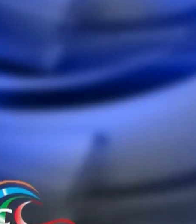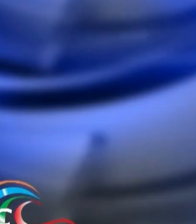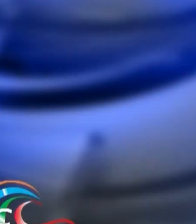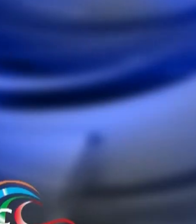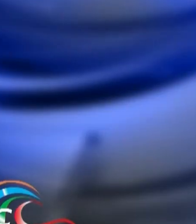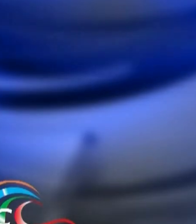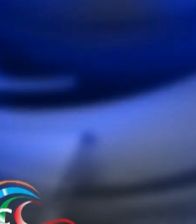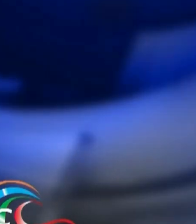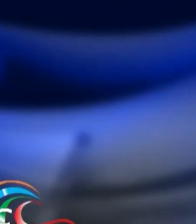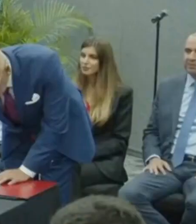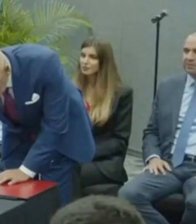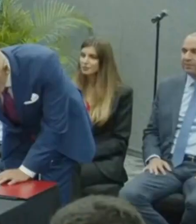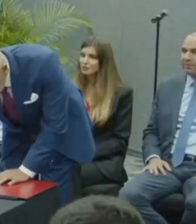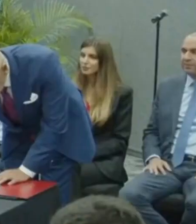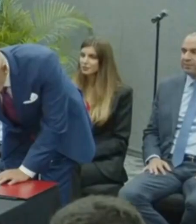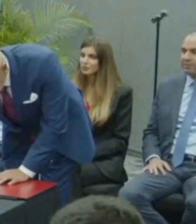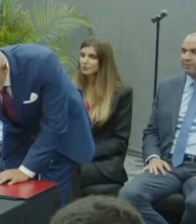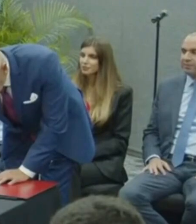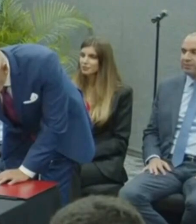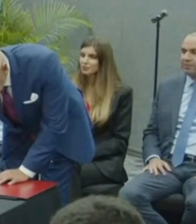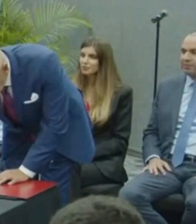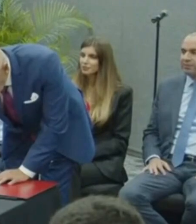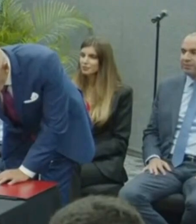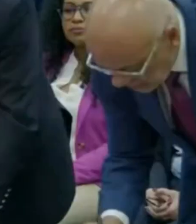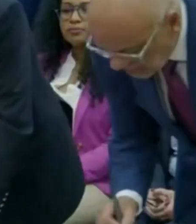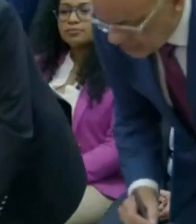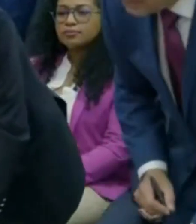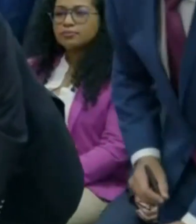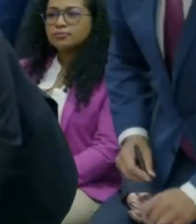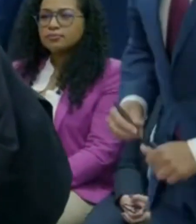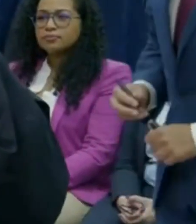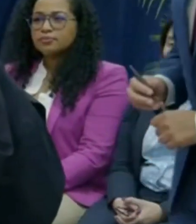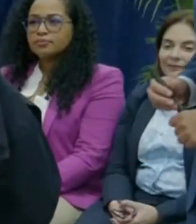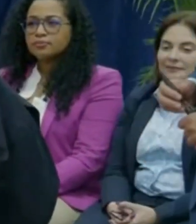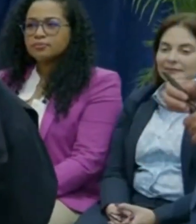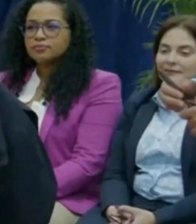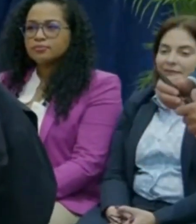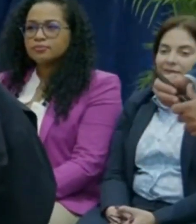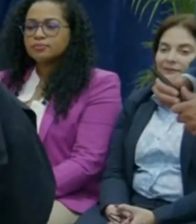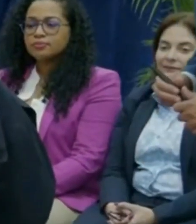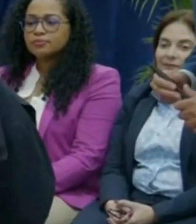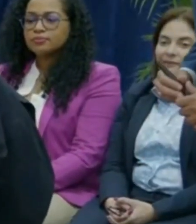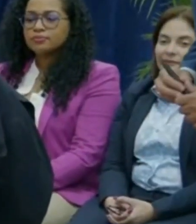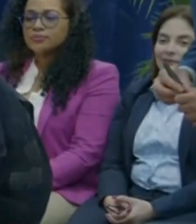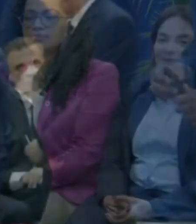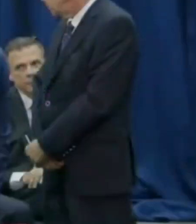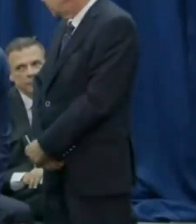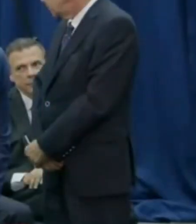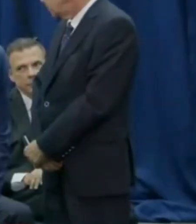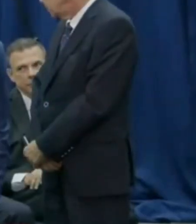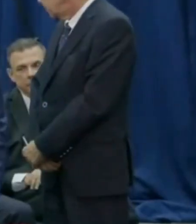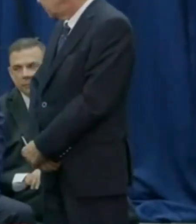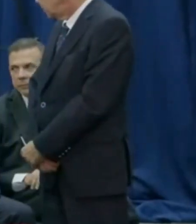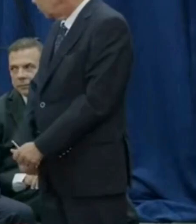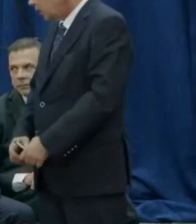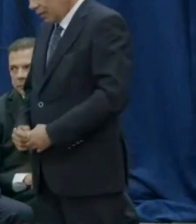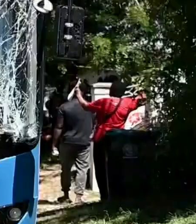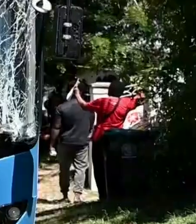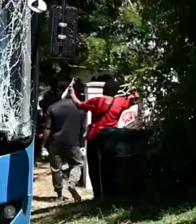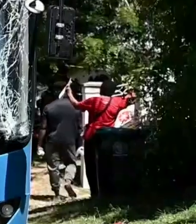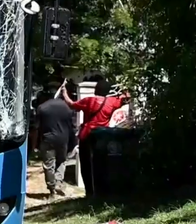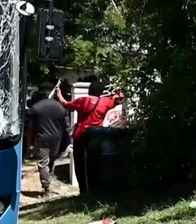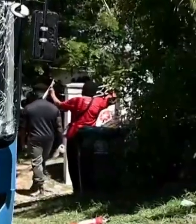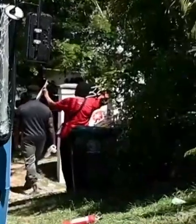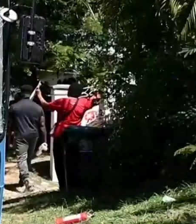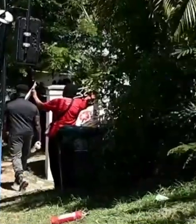In the news tonight, a major agreement signed in Barbados between the Venezuelan government and the opposition. 2